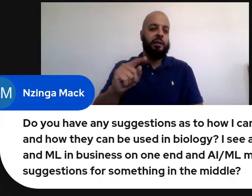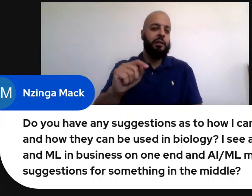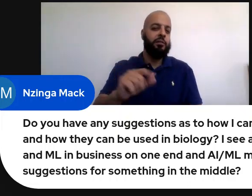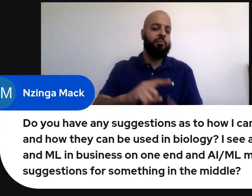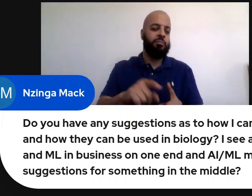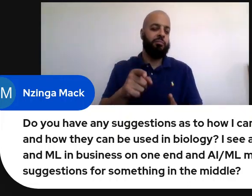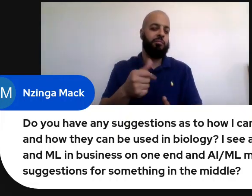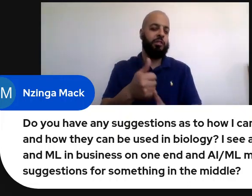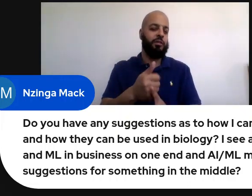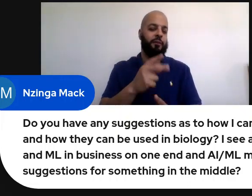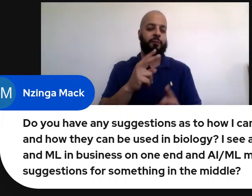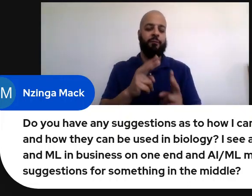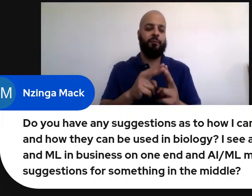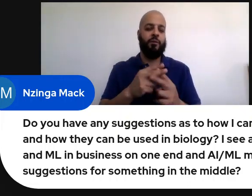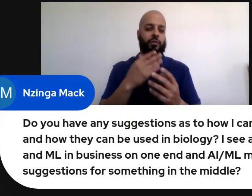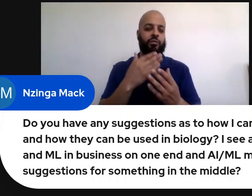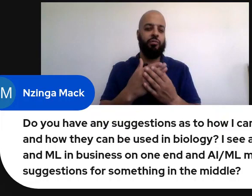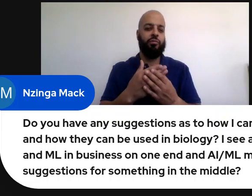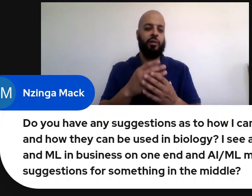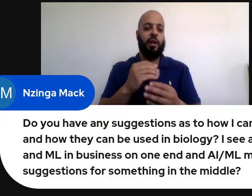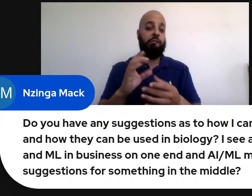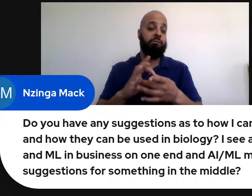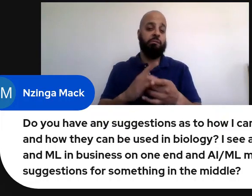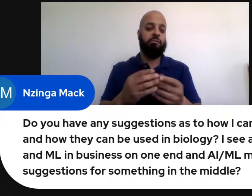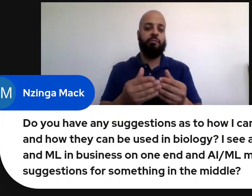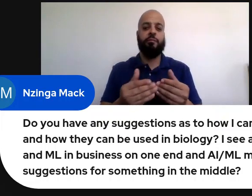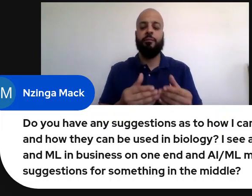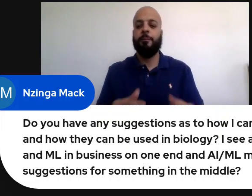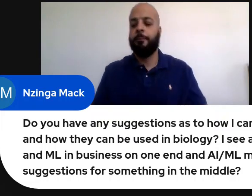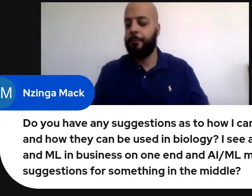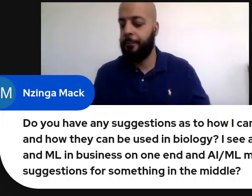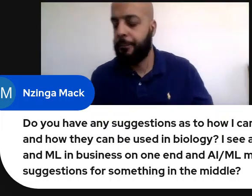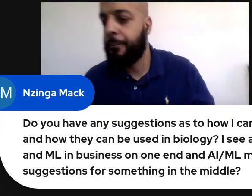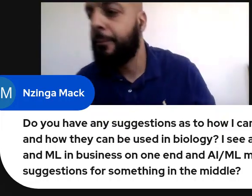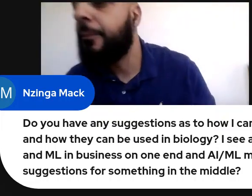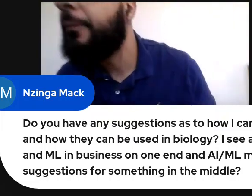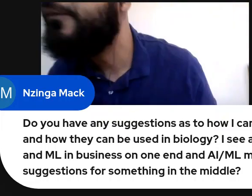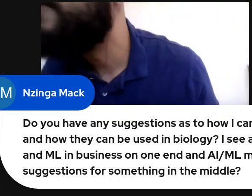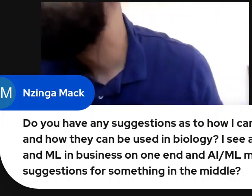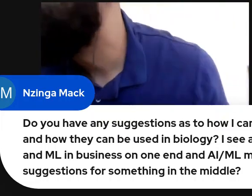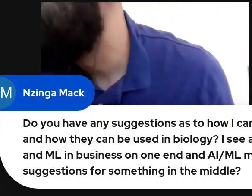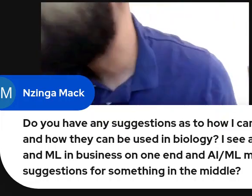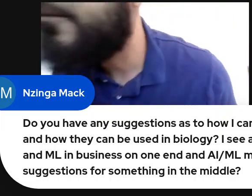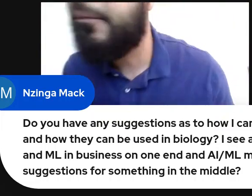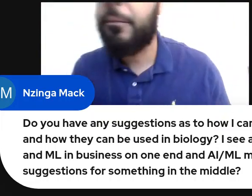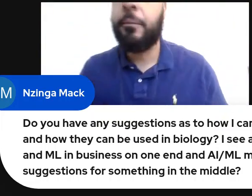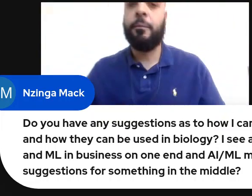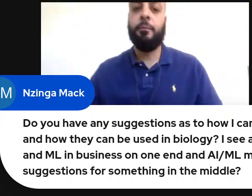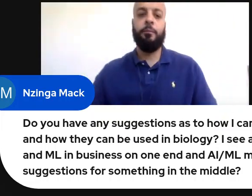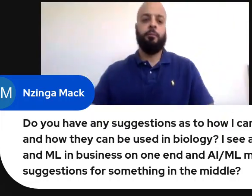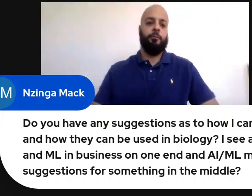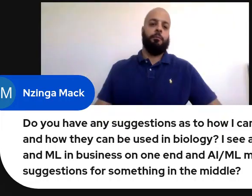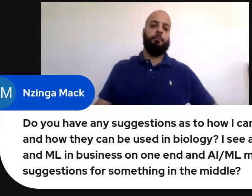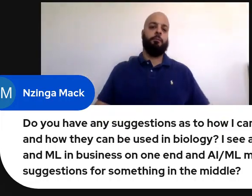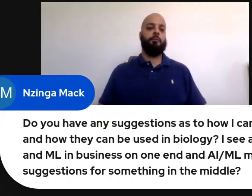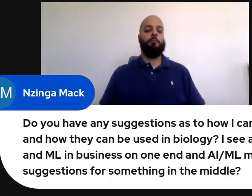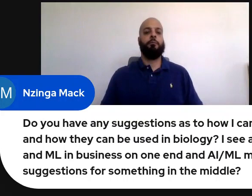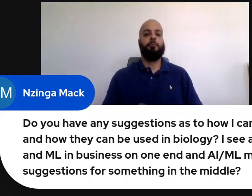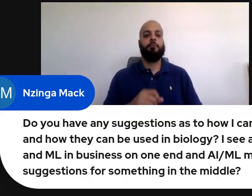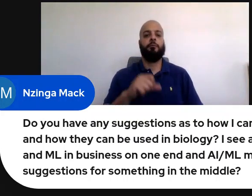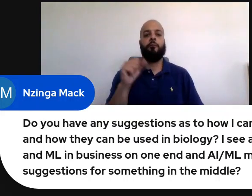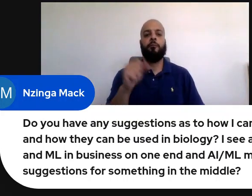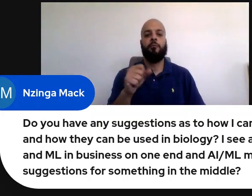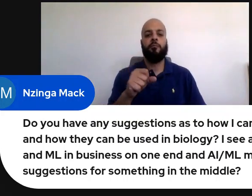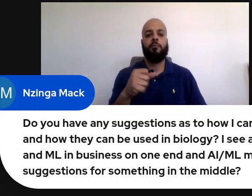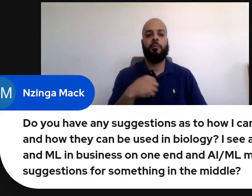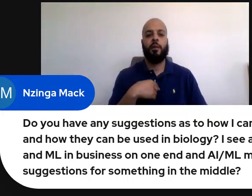and very engaging. Yeah, I'll make one plug